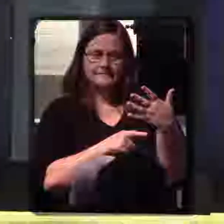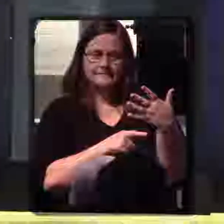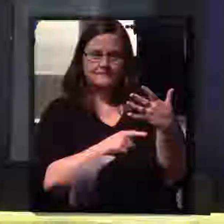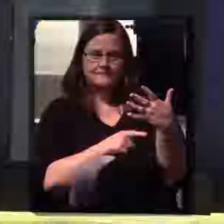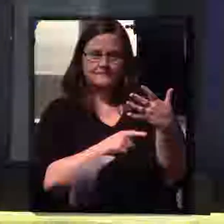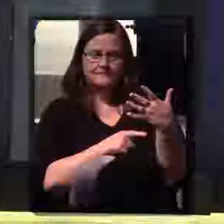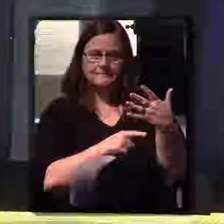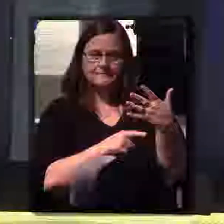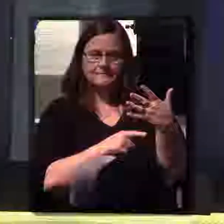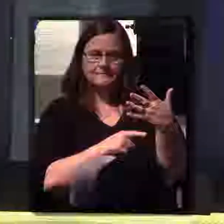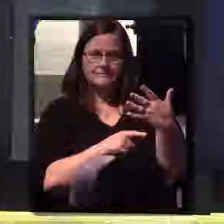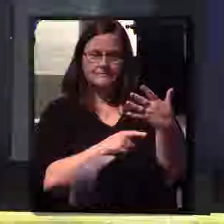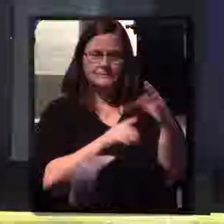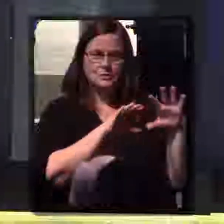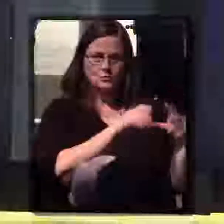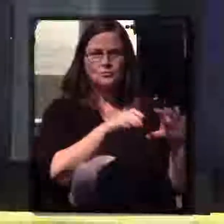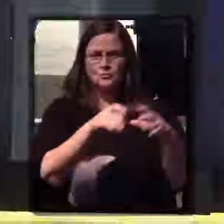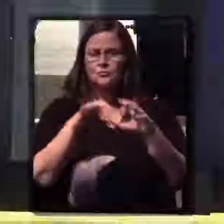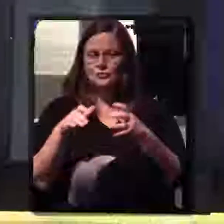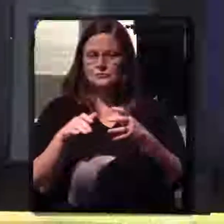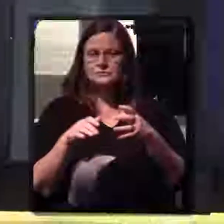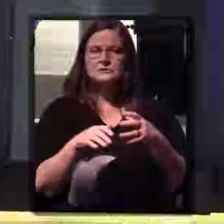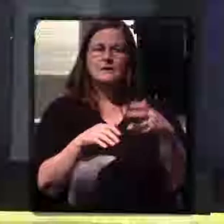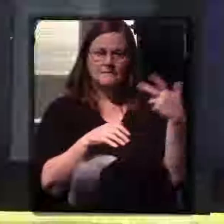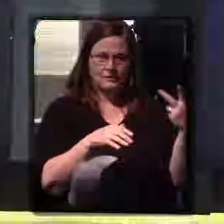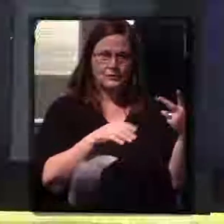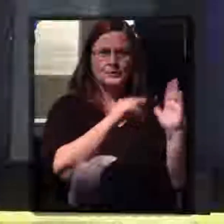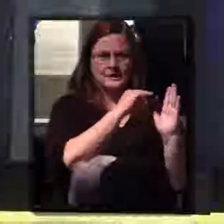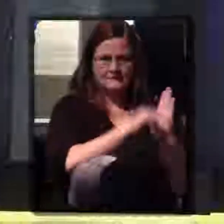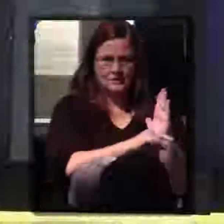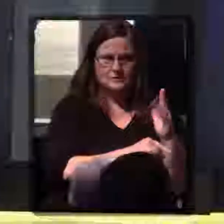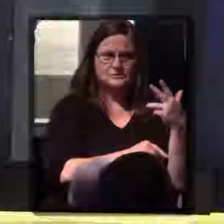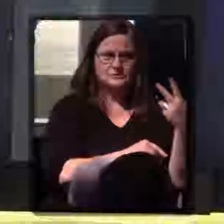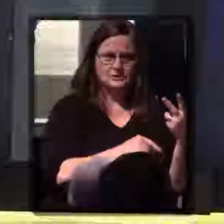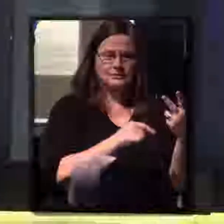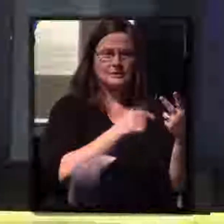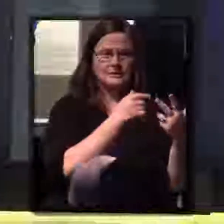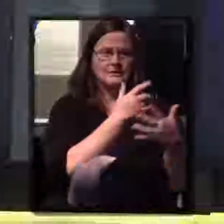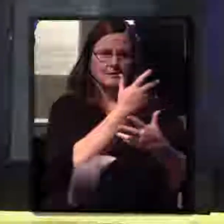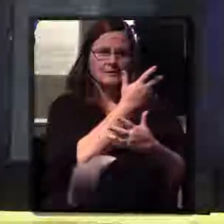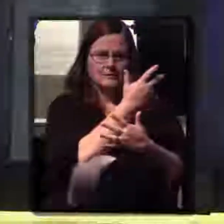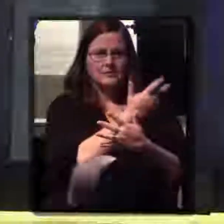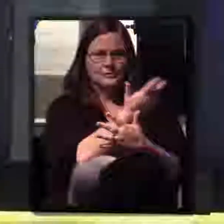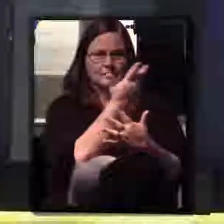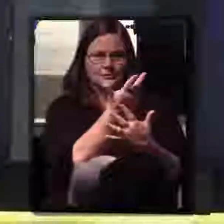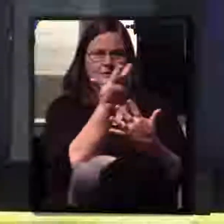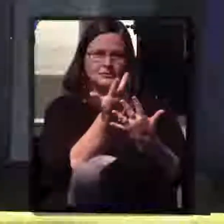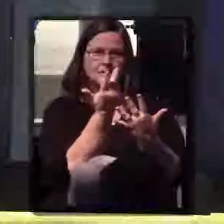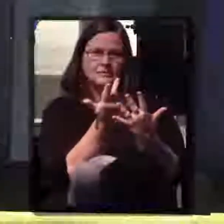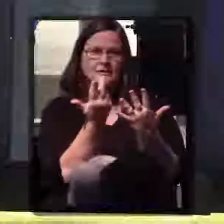five couplets, or not couplets, five groups of three